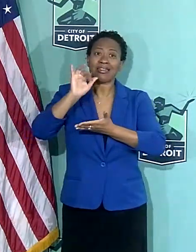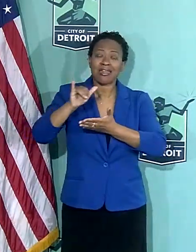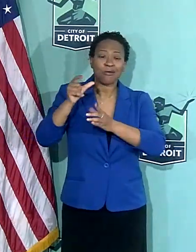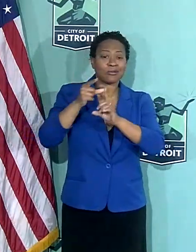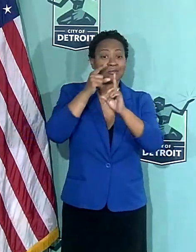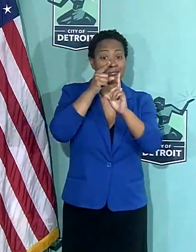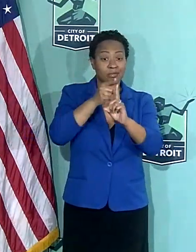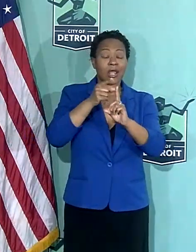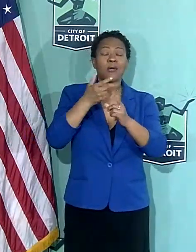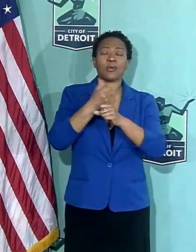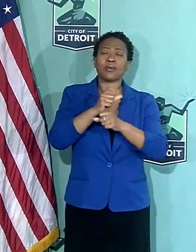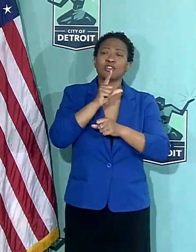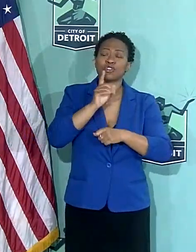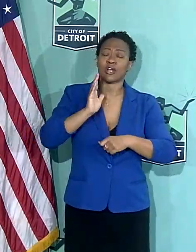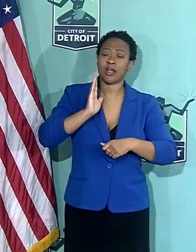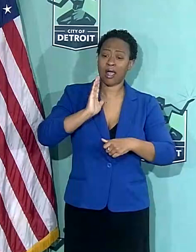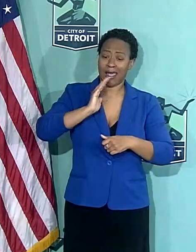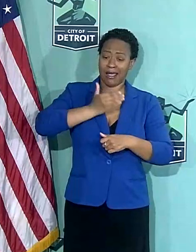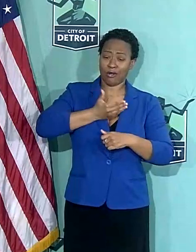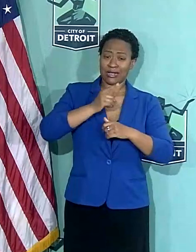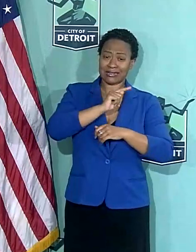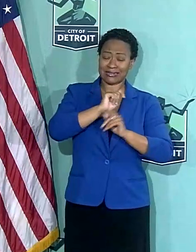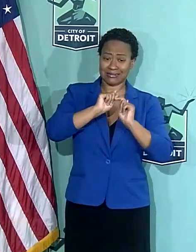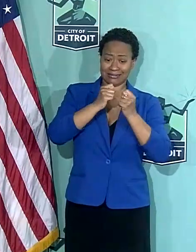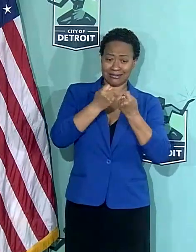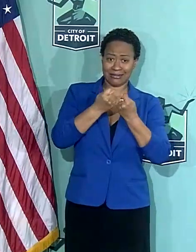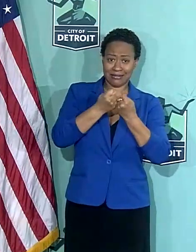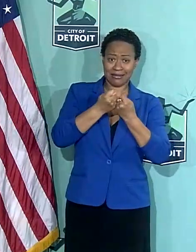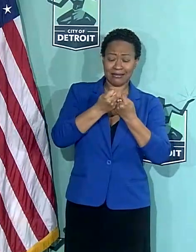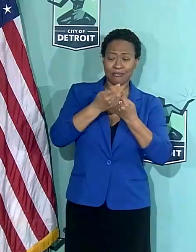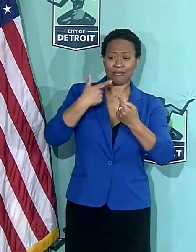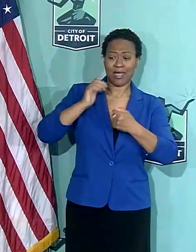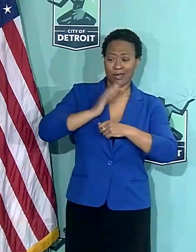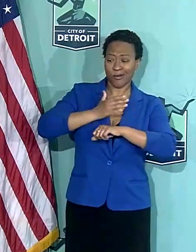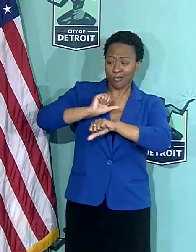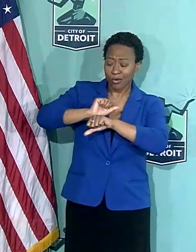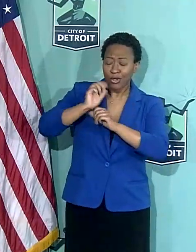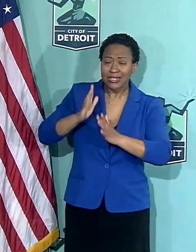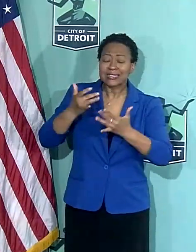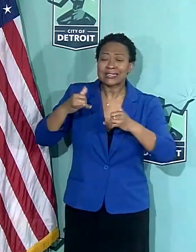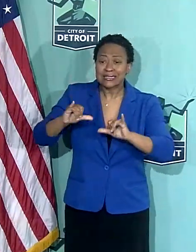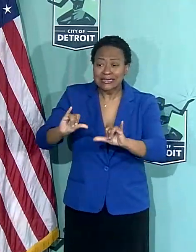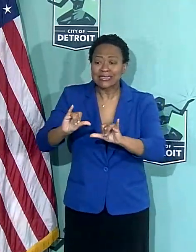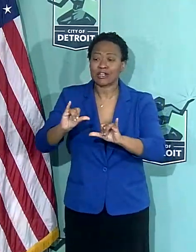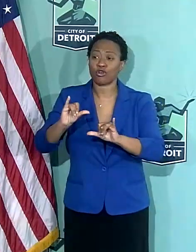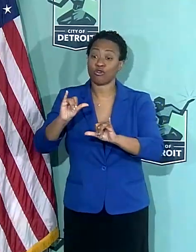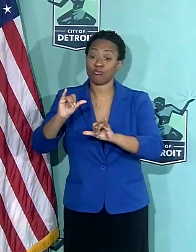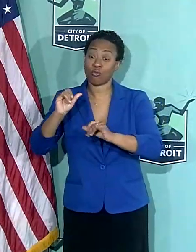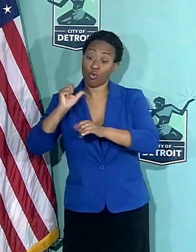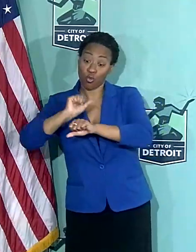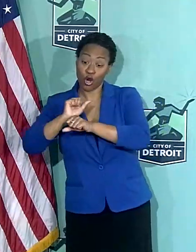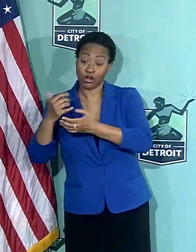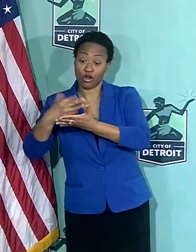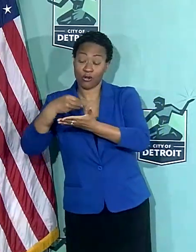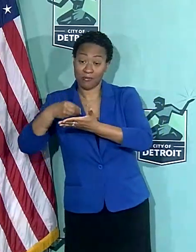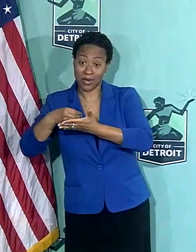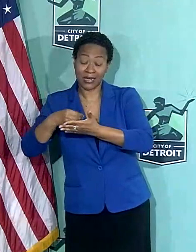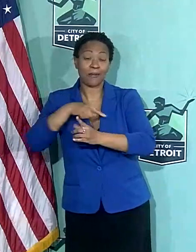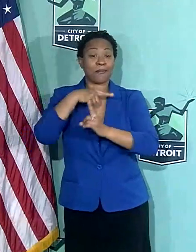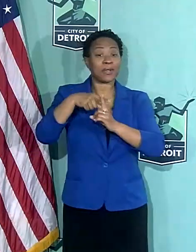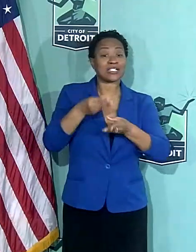my team members could continue to eat and to make sure that the people that we come in contact would be able to eat and eat safely. So